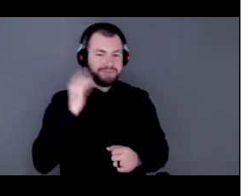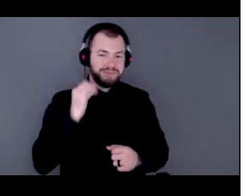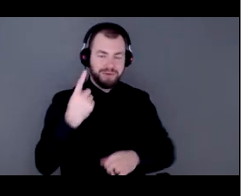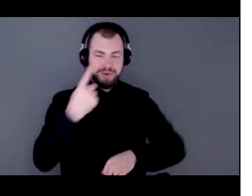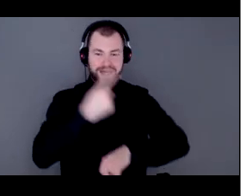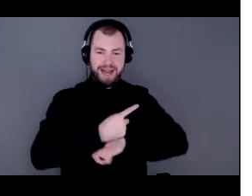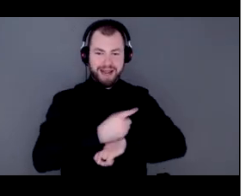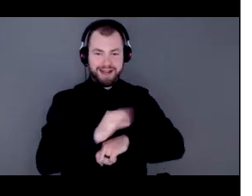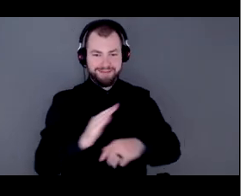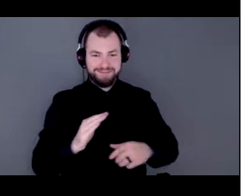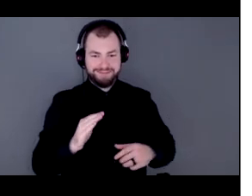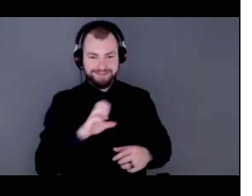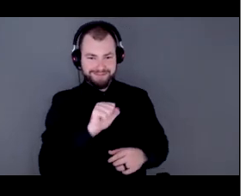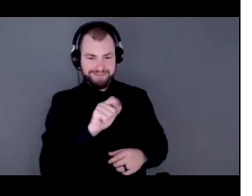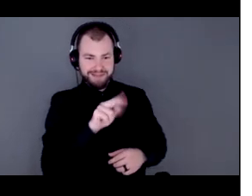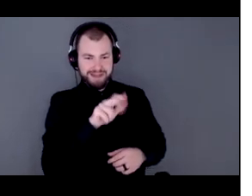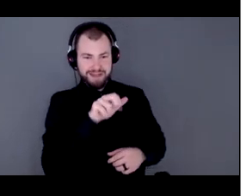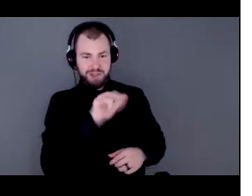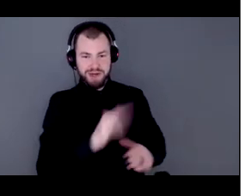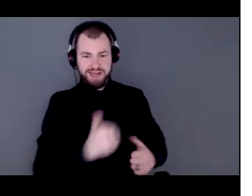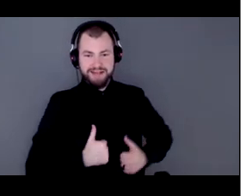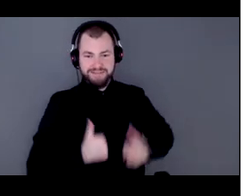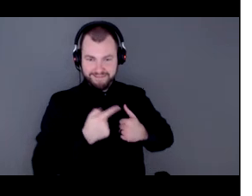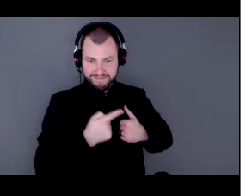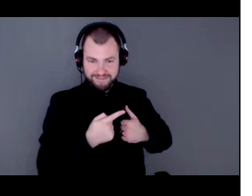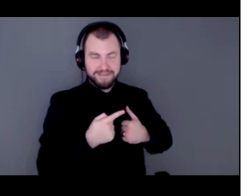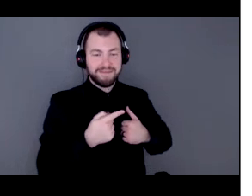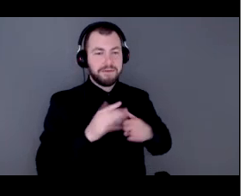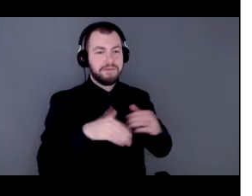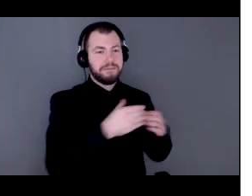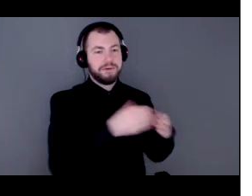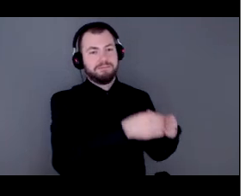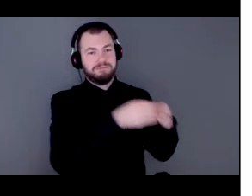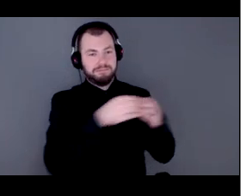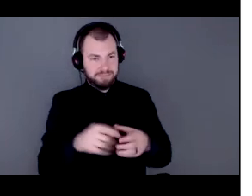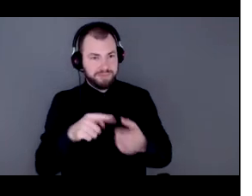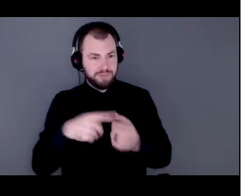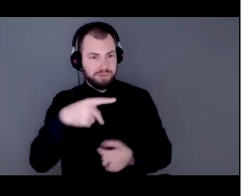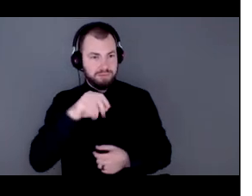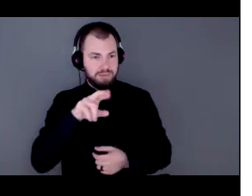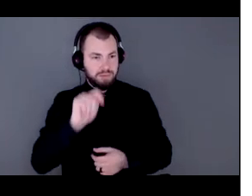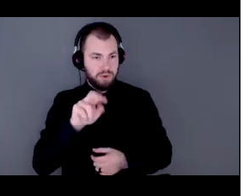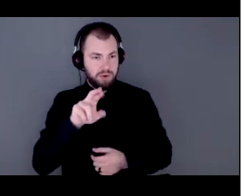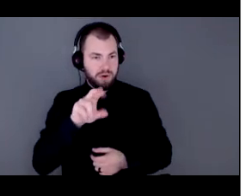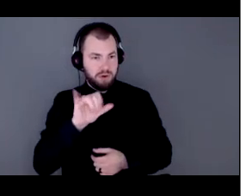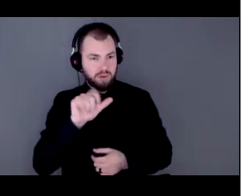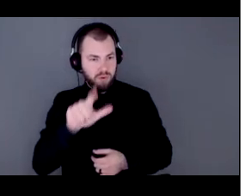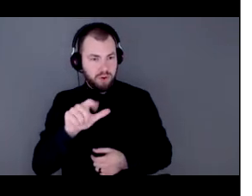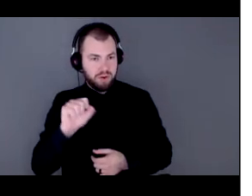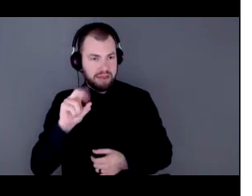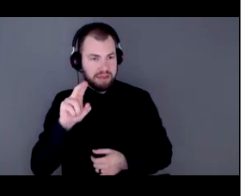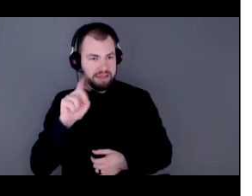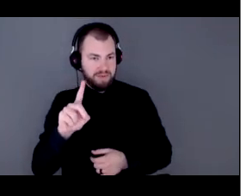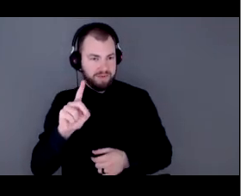And so we brought everyone down to Port Royal Sound Foundation, which is in Southern South Carolina on the coast.